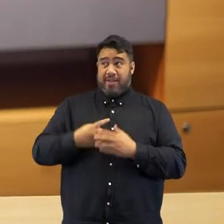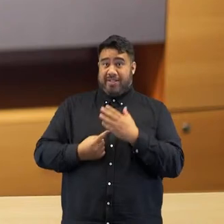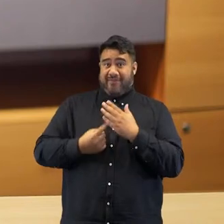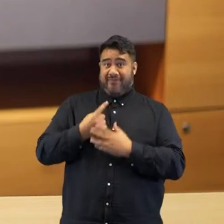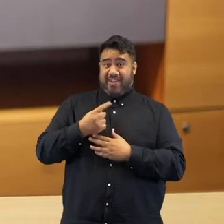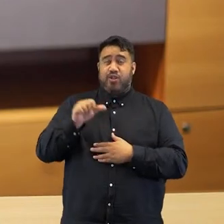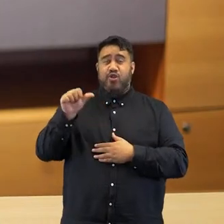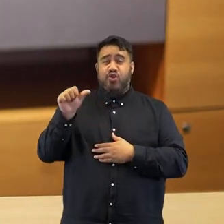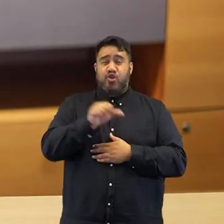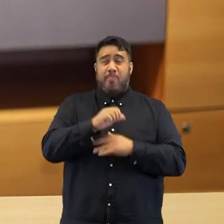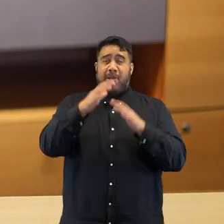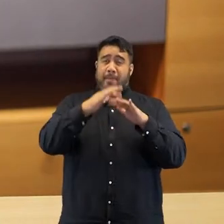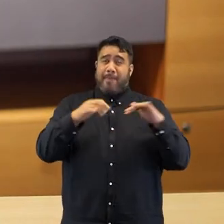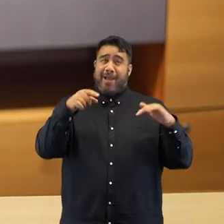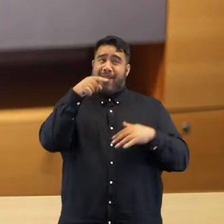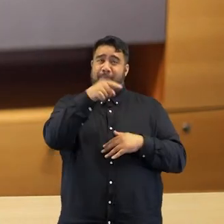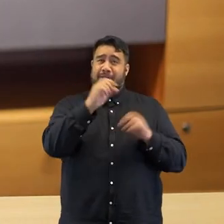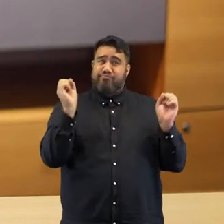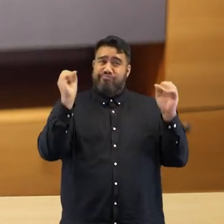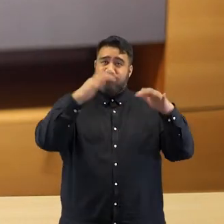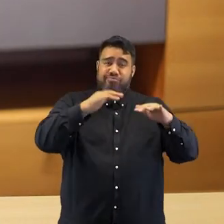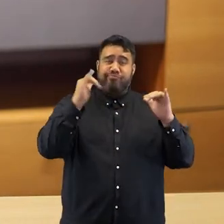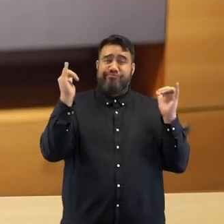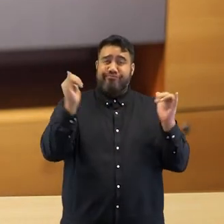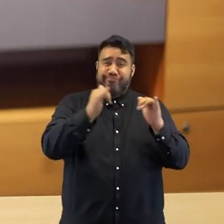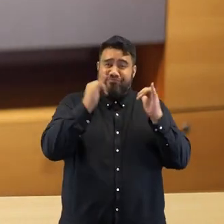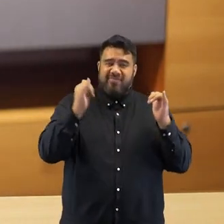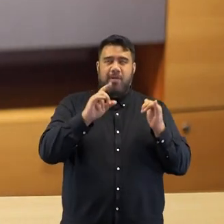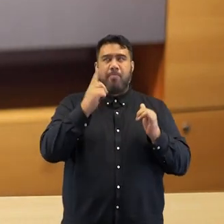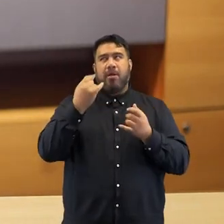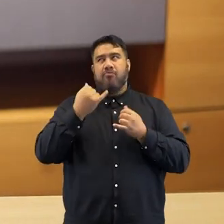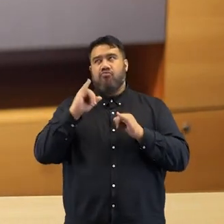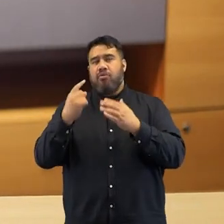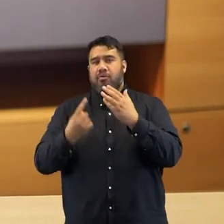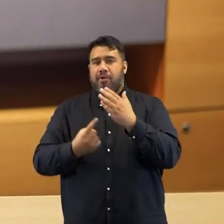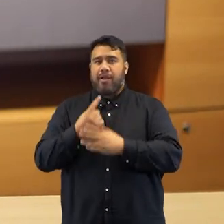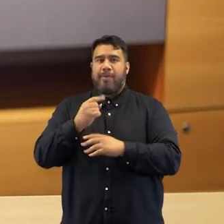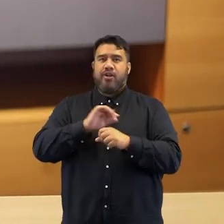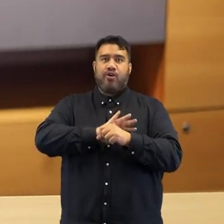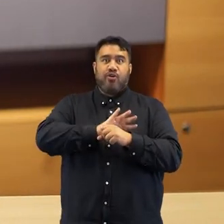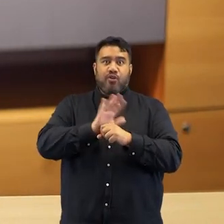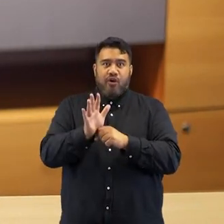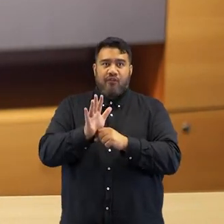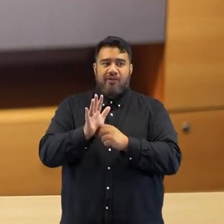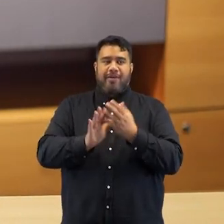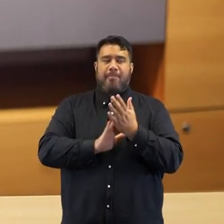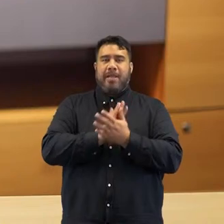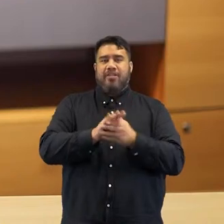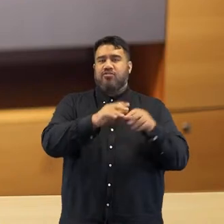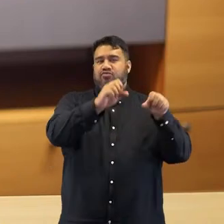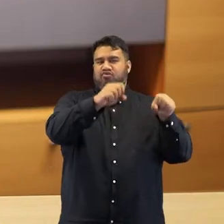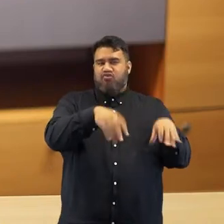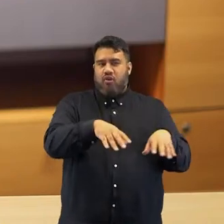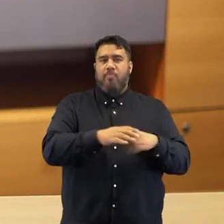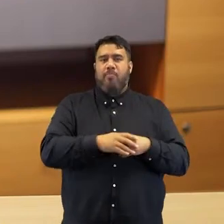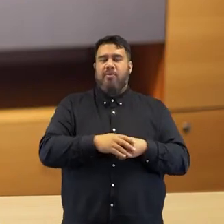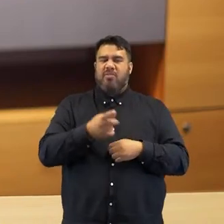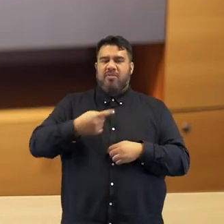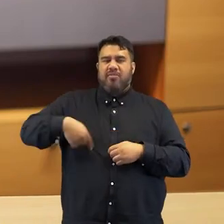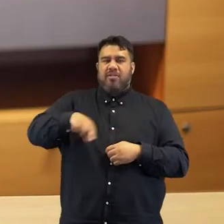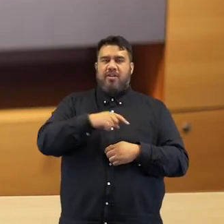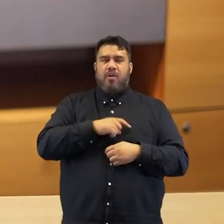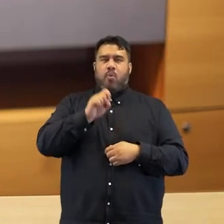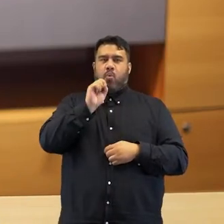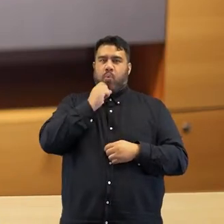normally celebrate this event with a large gathering at Parliament, but of course COVID-19 intervened and disrupted all of those plans and all of